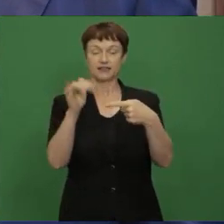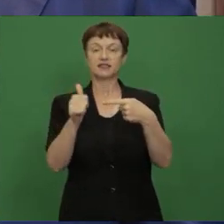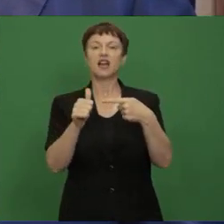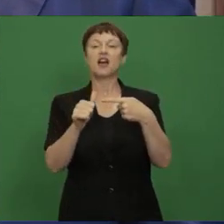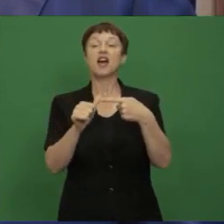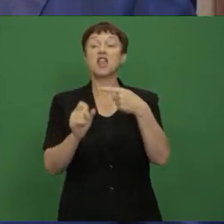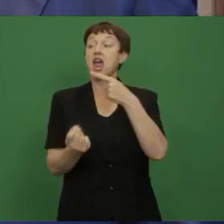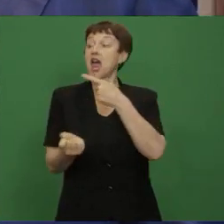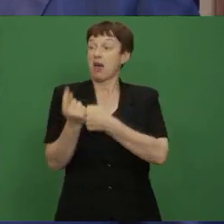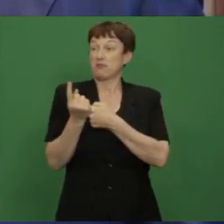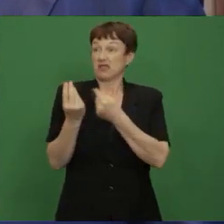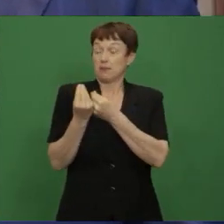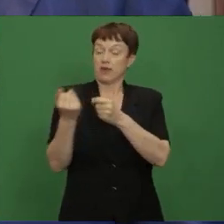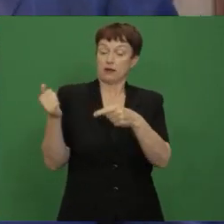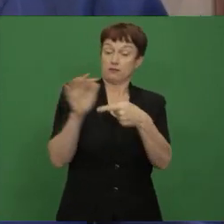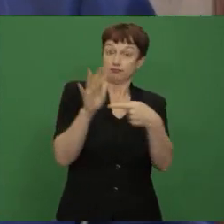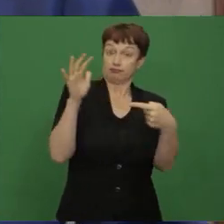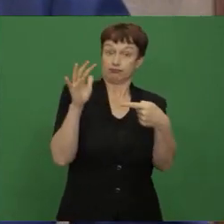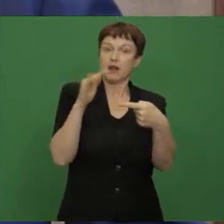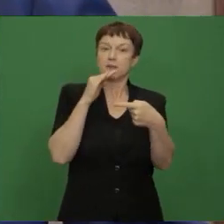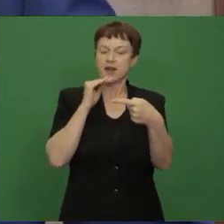of supply side shocks.